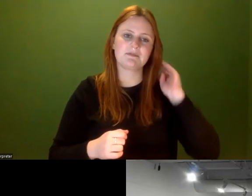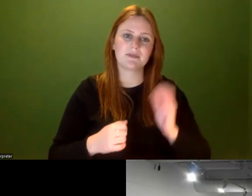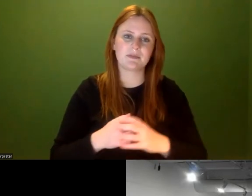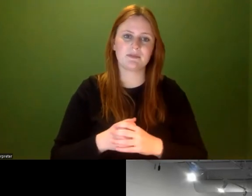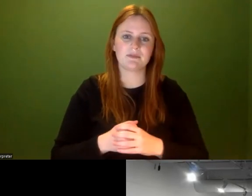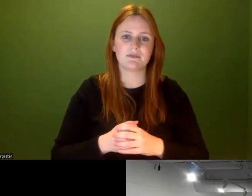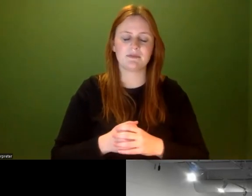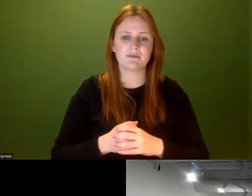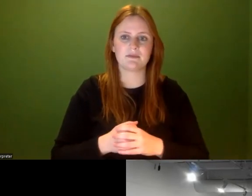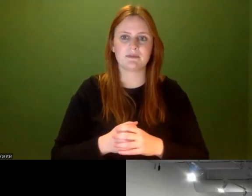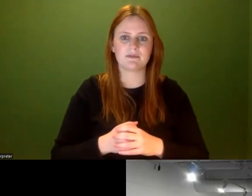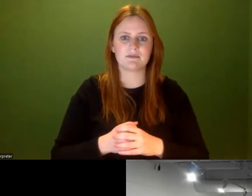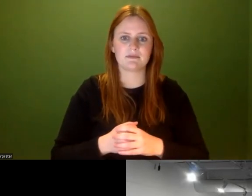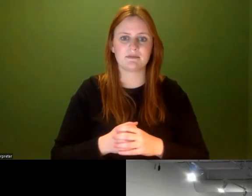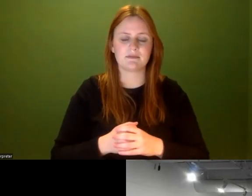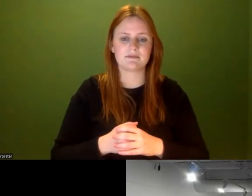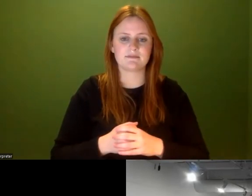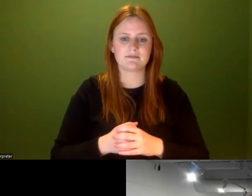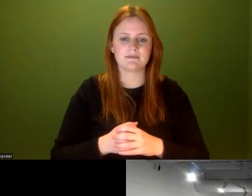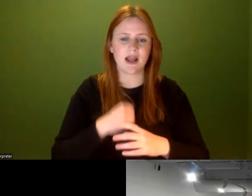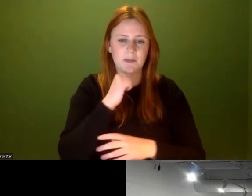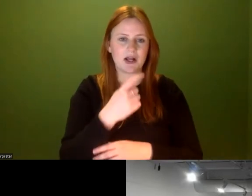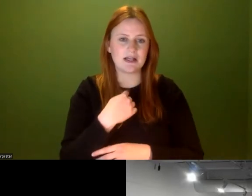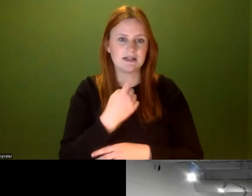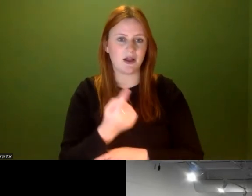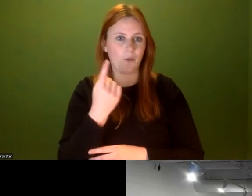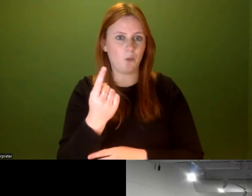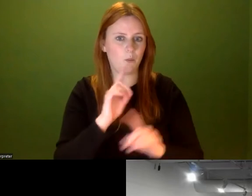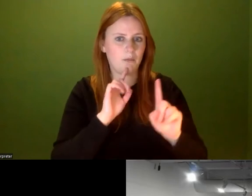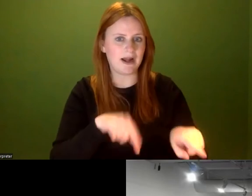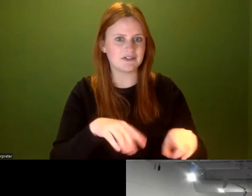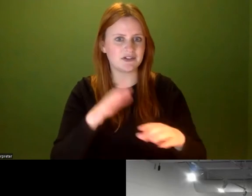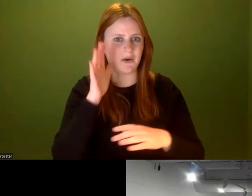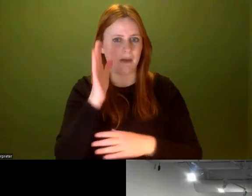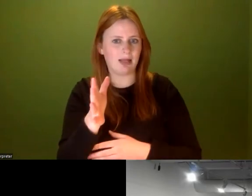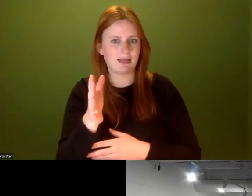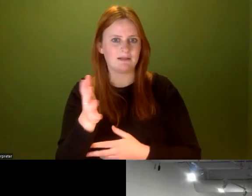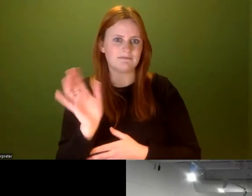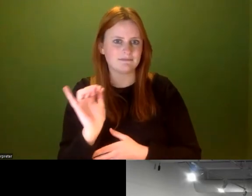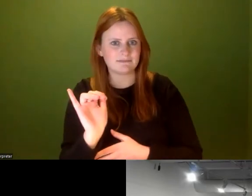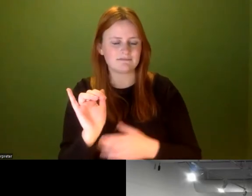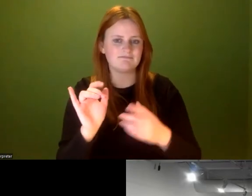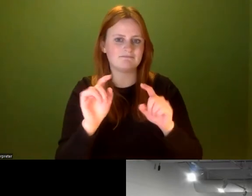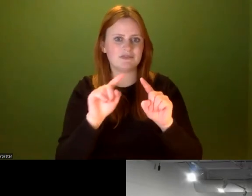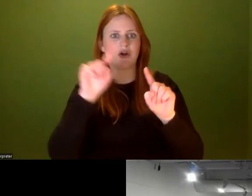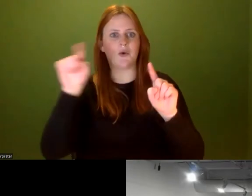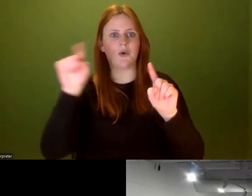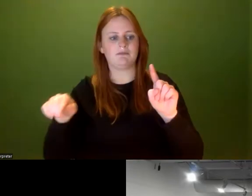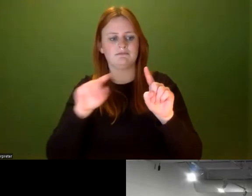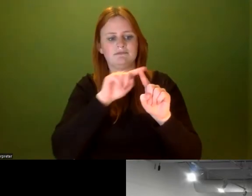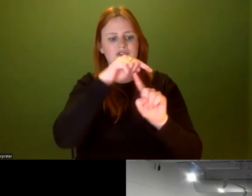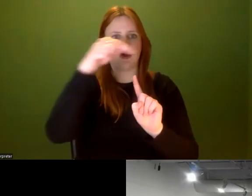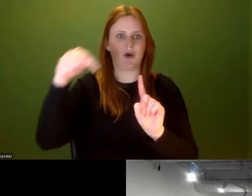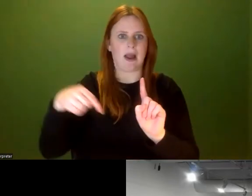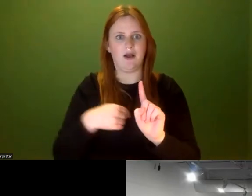I'm not going to actually give you a definitive answer. So I'm going to talk around that a little bit because, you know, I will